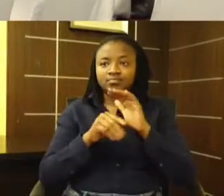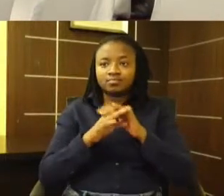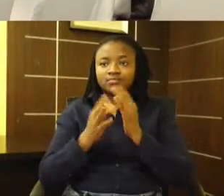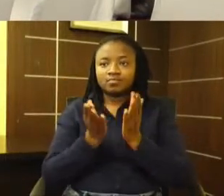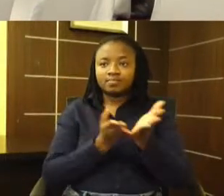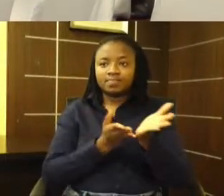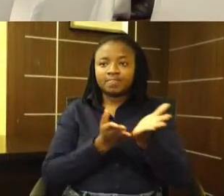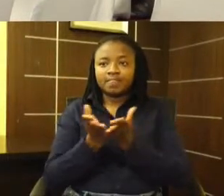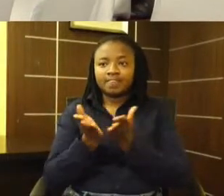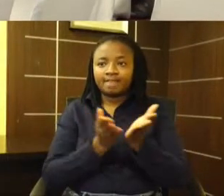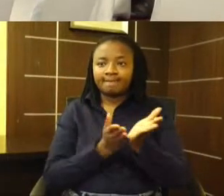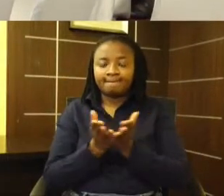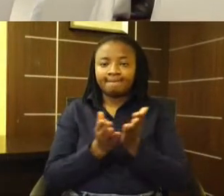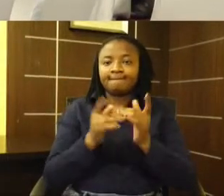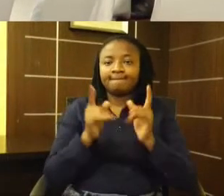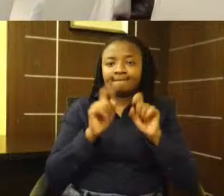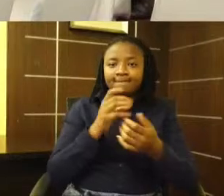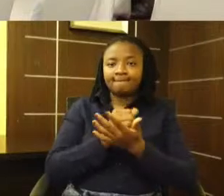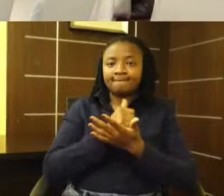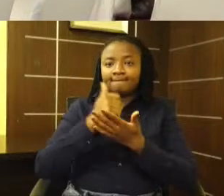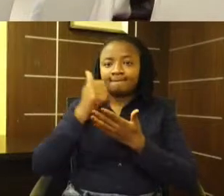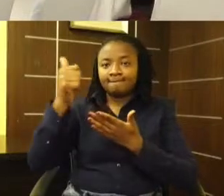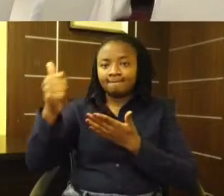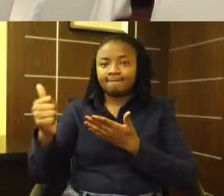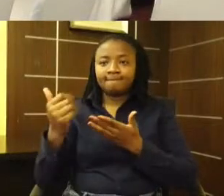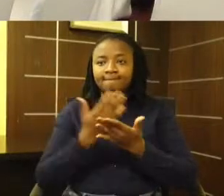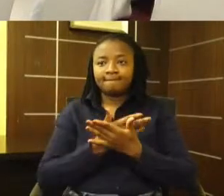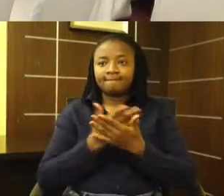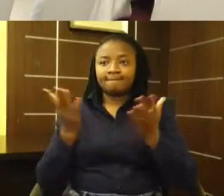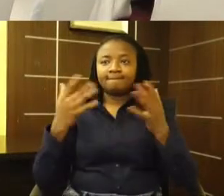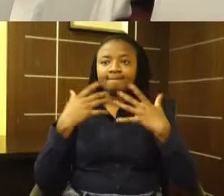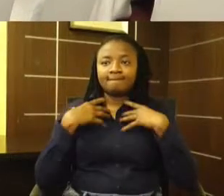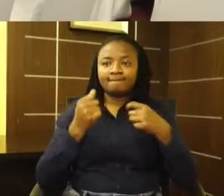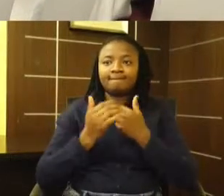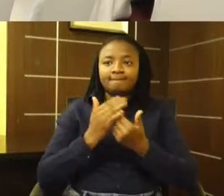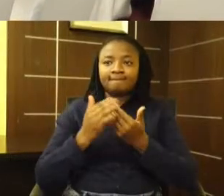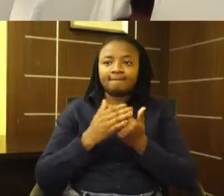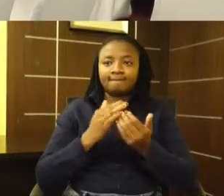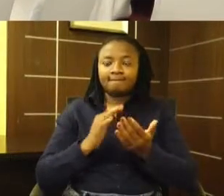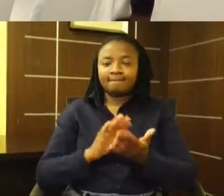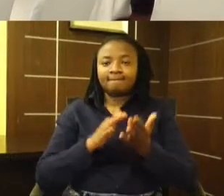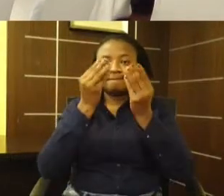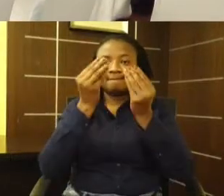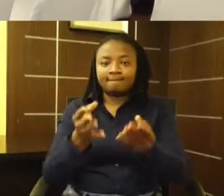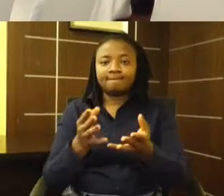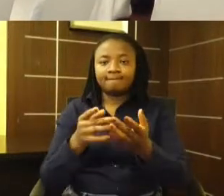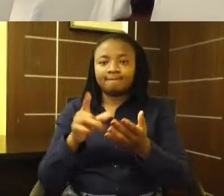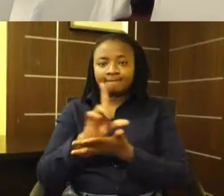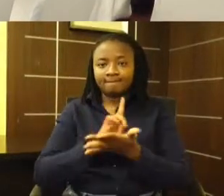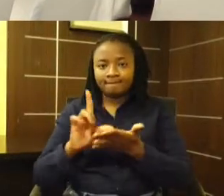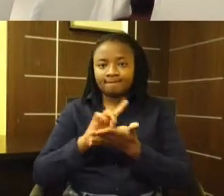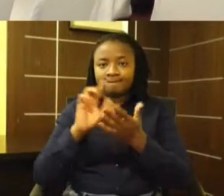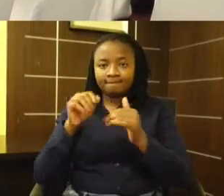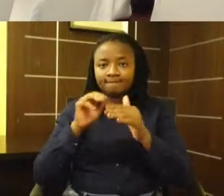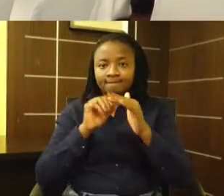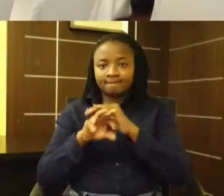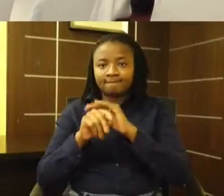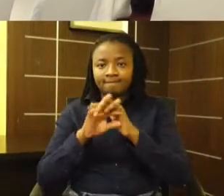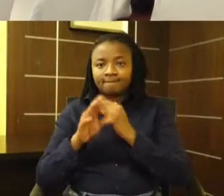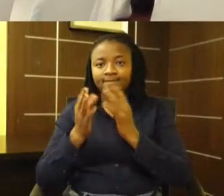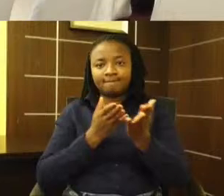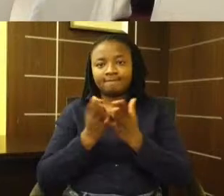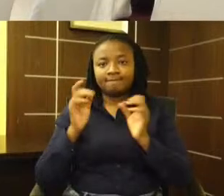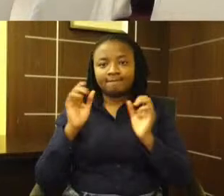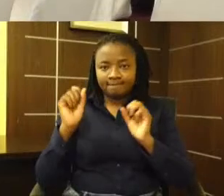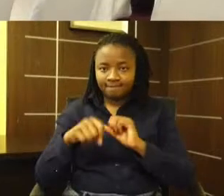and still get to refer to any healthcare provider within their locality to seek the services from. So yes, so very much